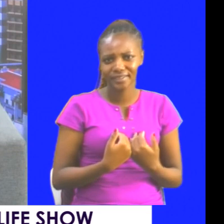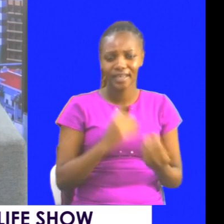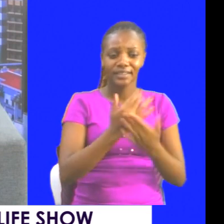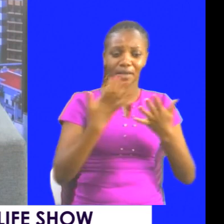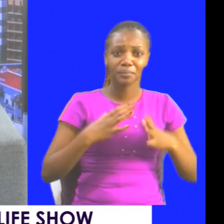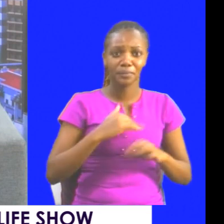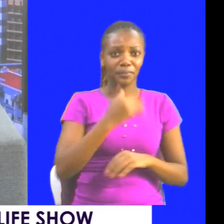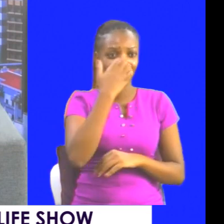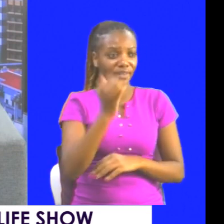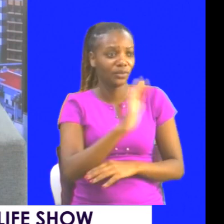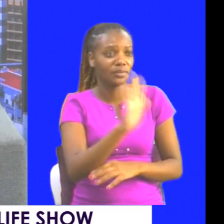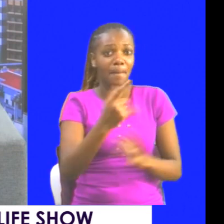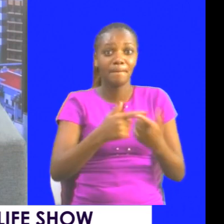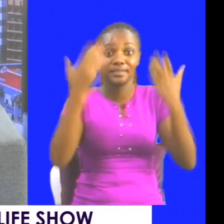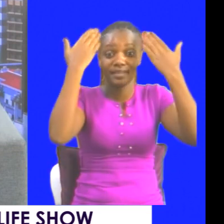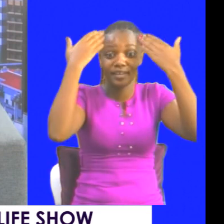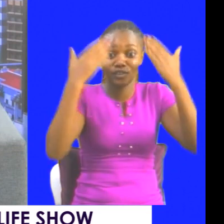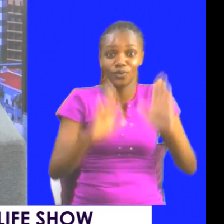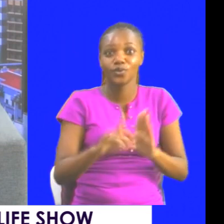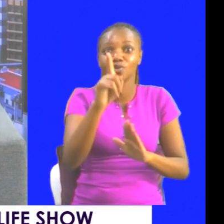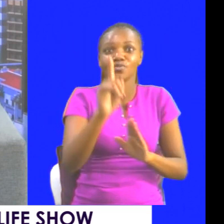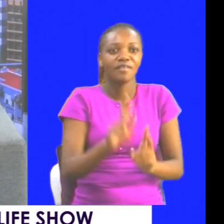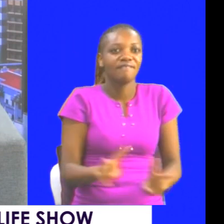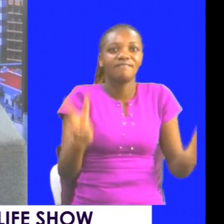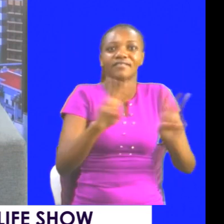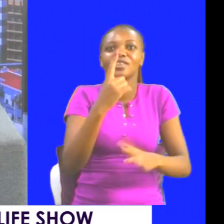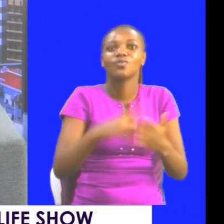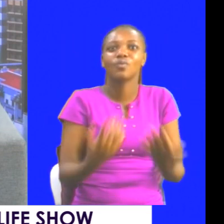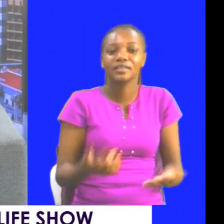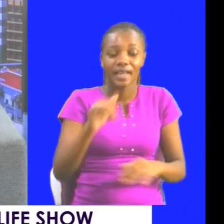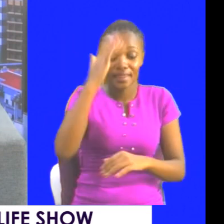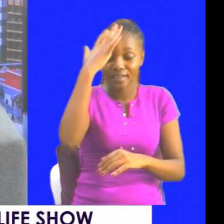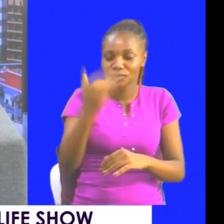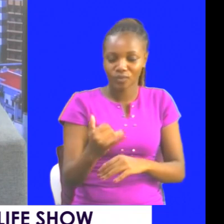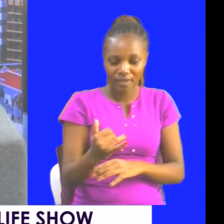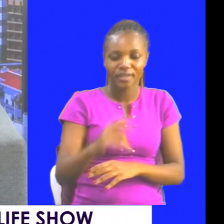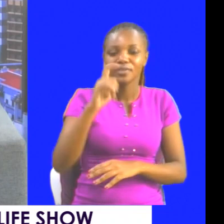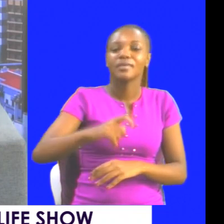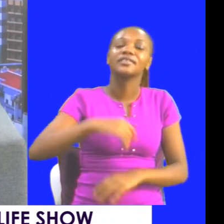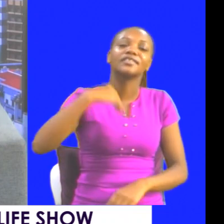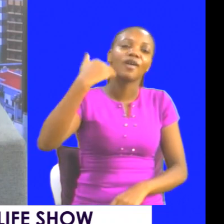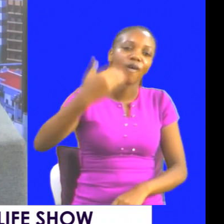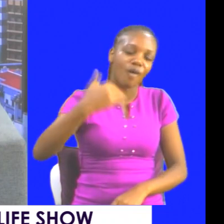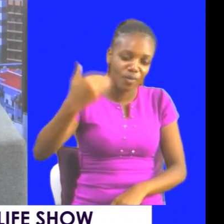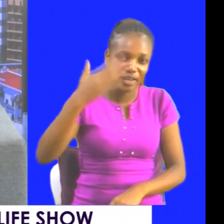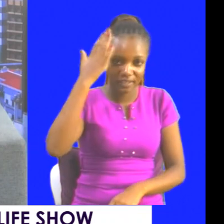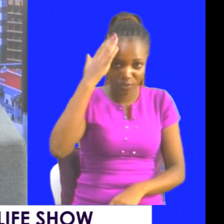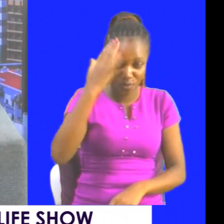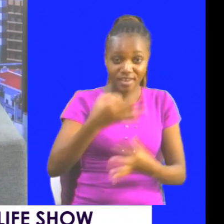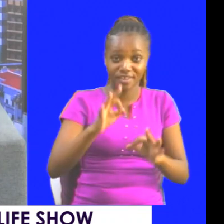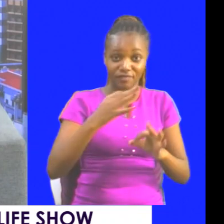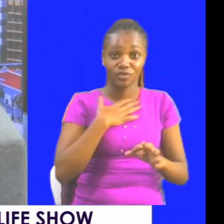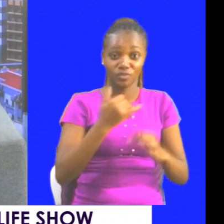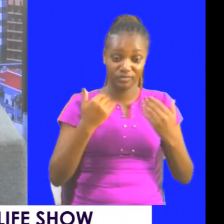the inside of you has great value. That is why you should not take it for granted that for you to be